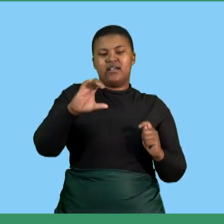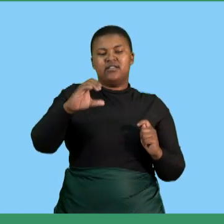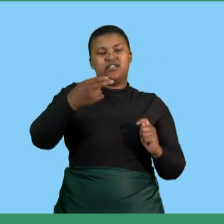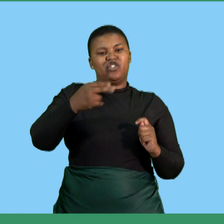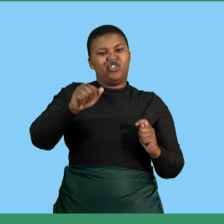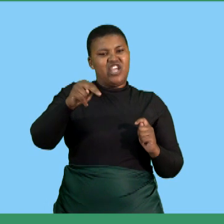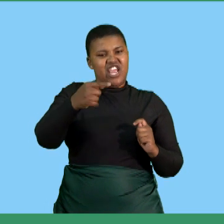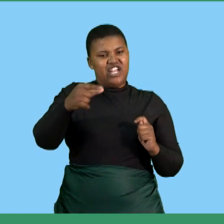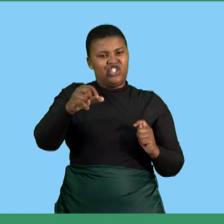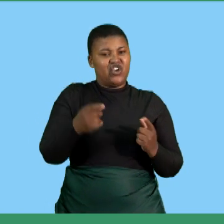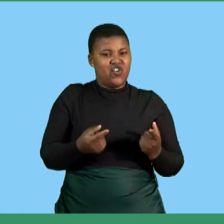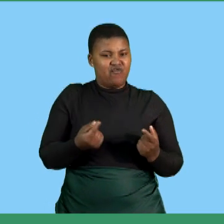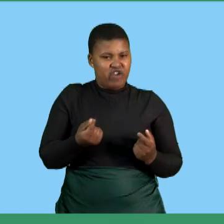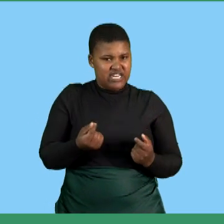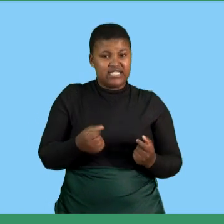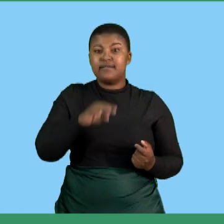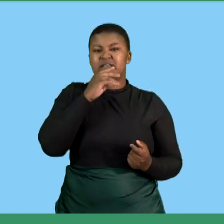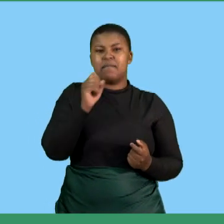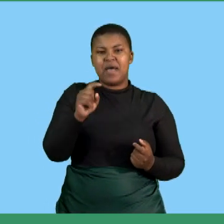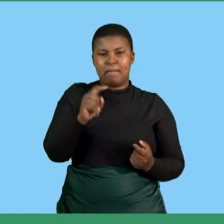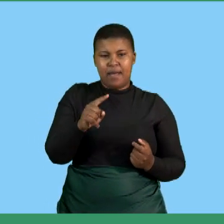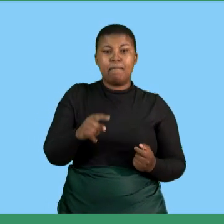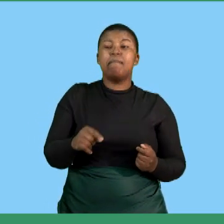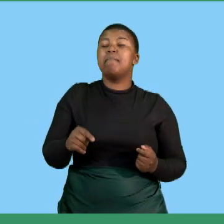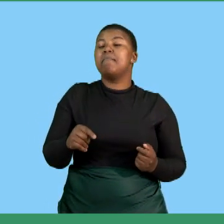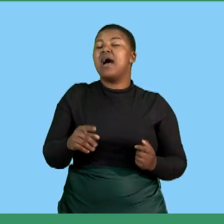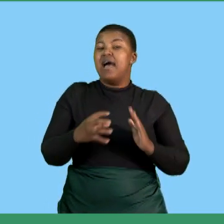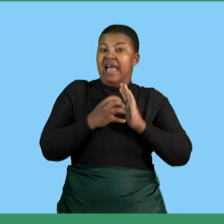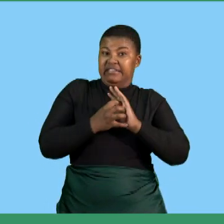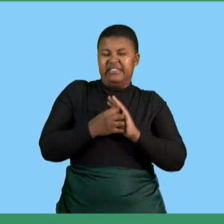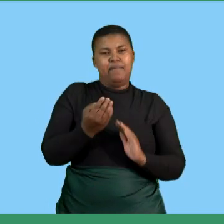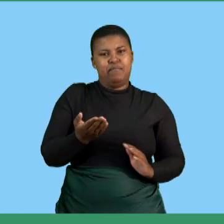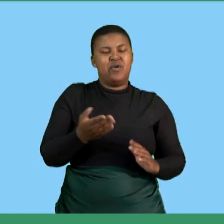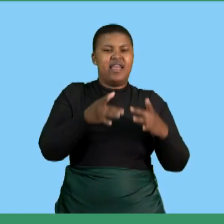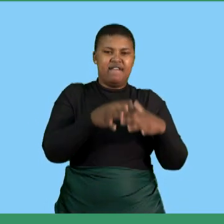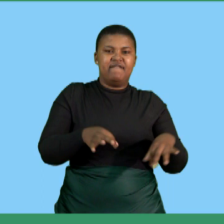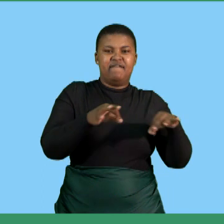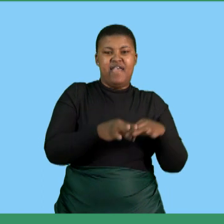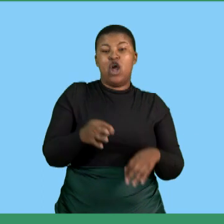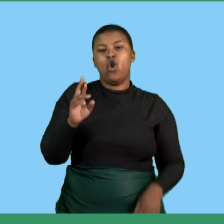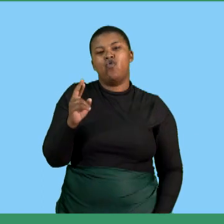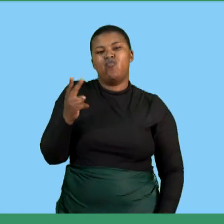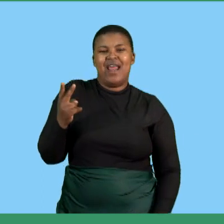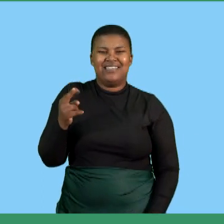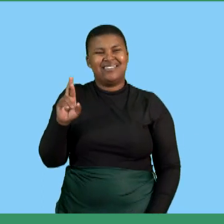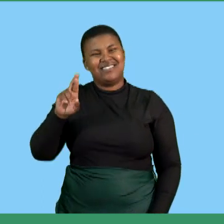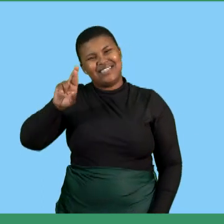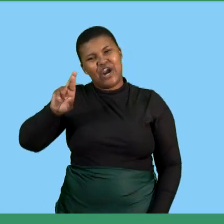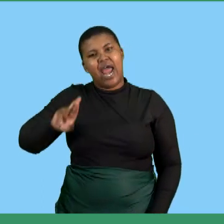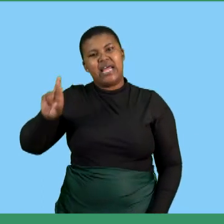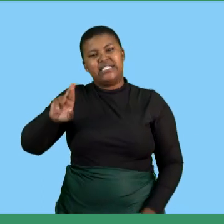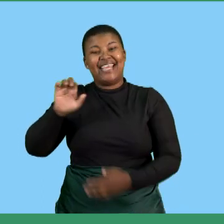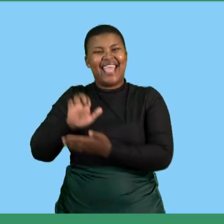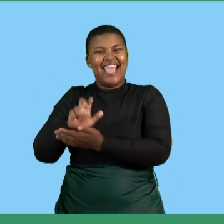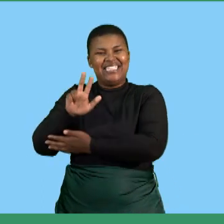of one currency compared to the value of another. For example, the value of the rand will